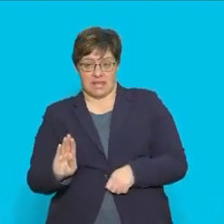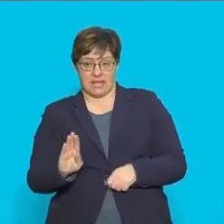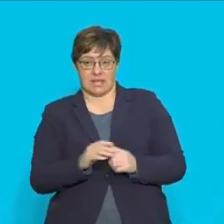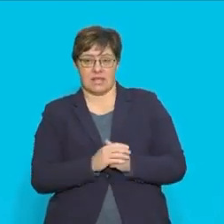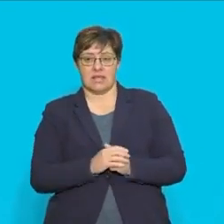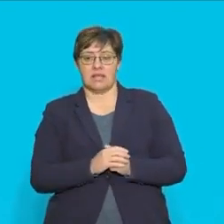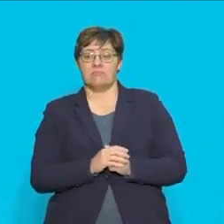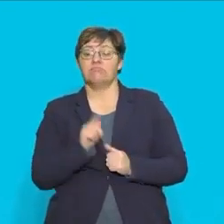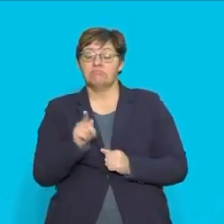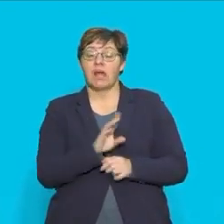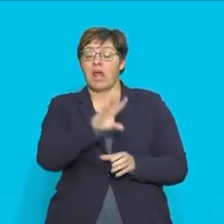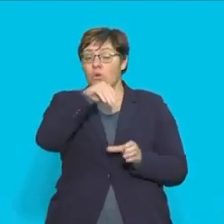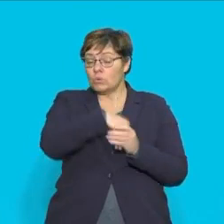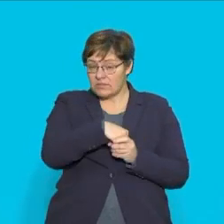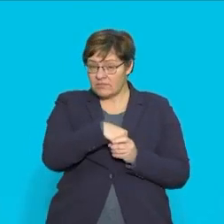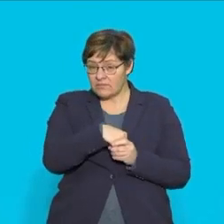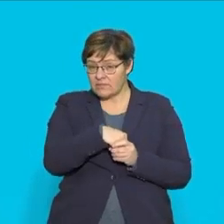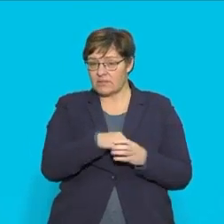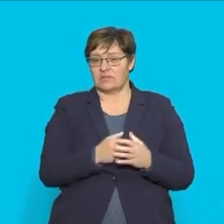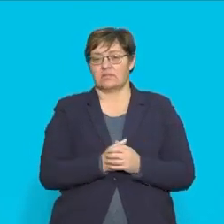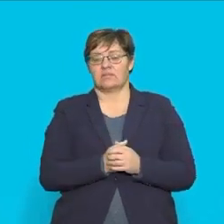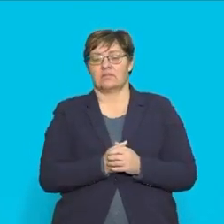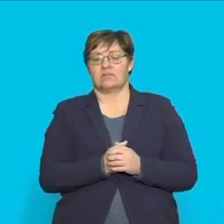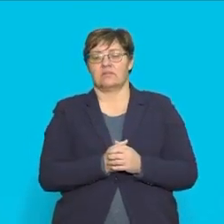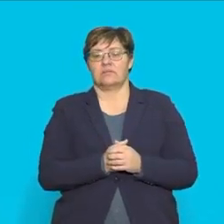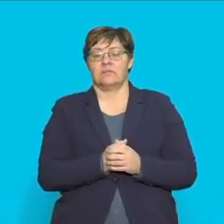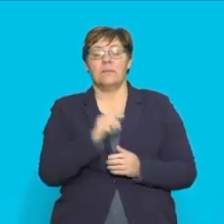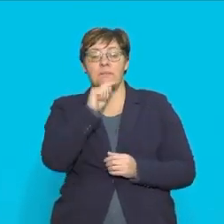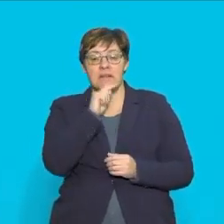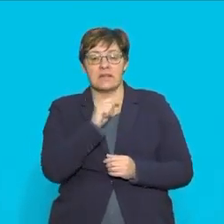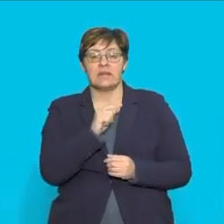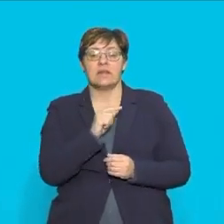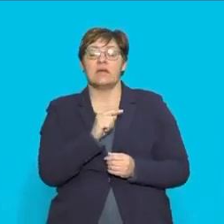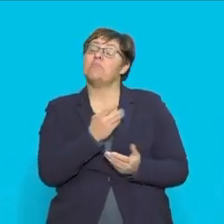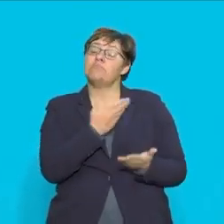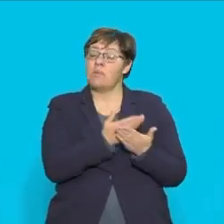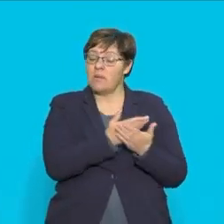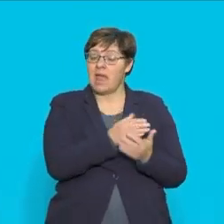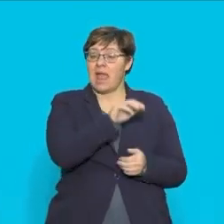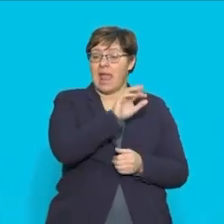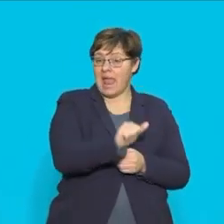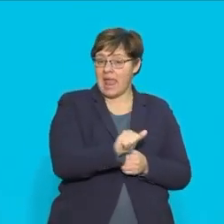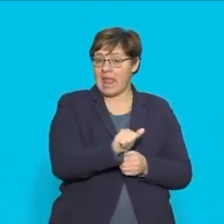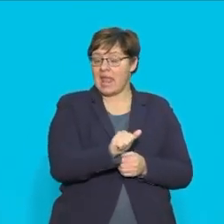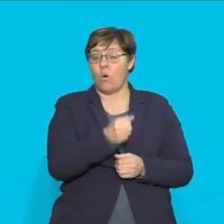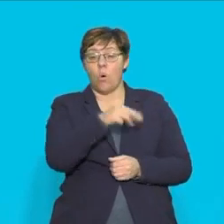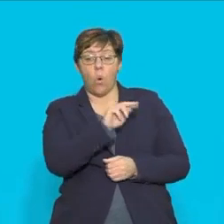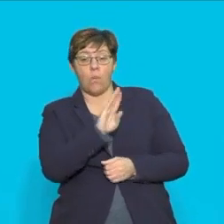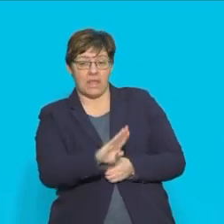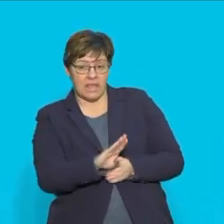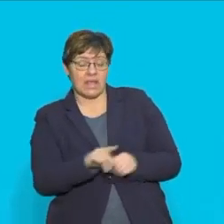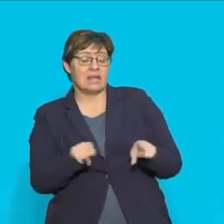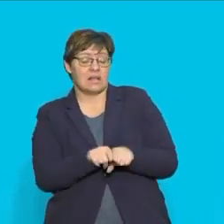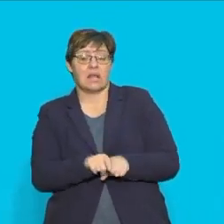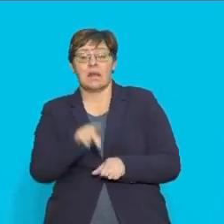inclusive A and B, then we know that this is an inclusive. The probability of A or B is the same as